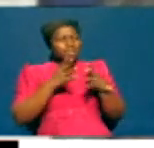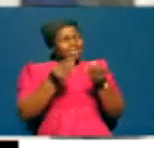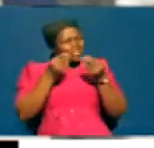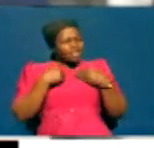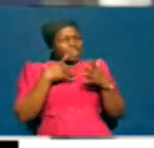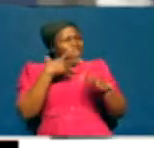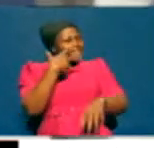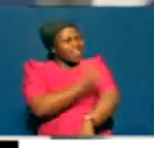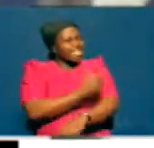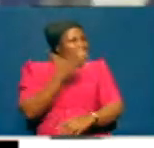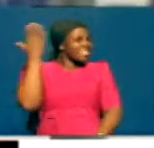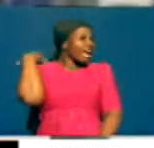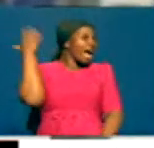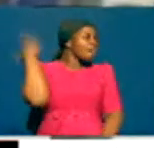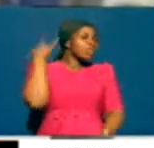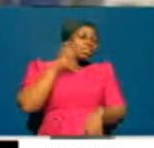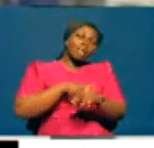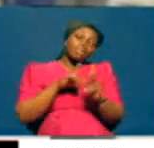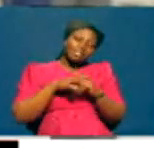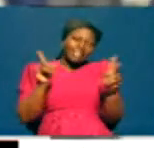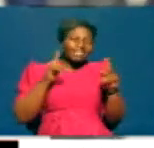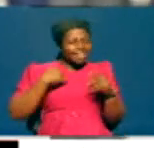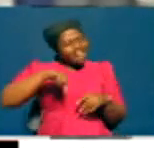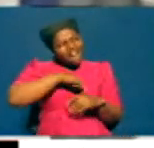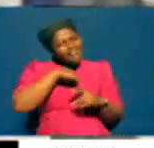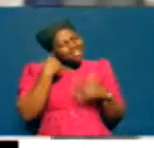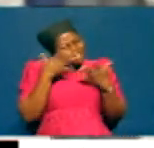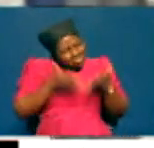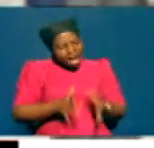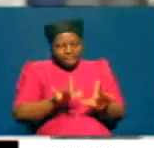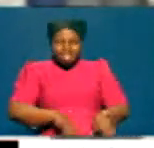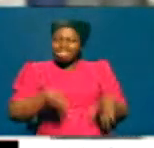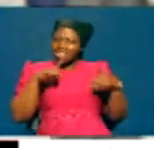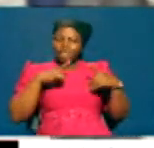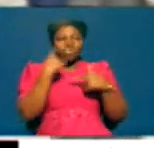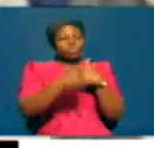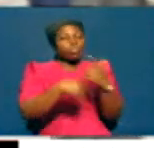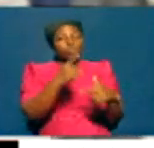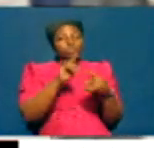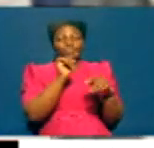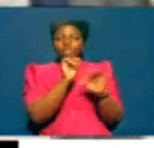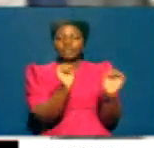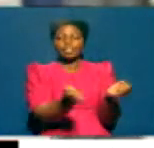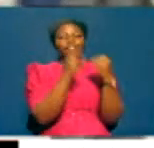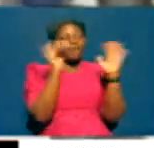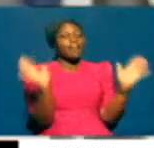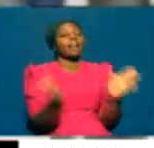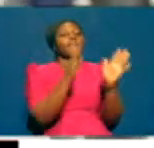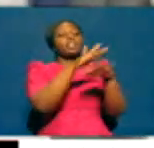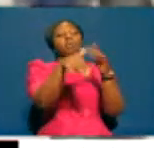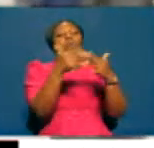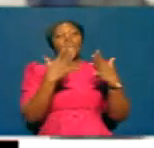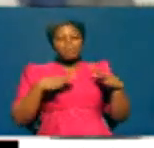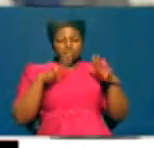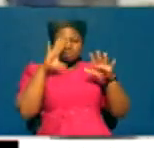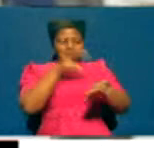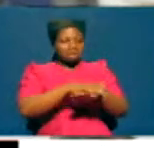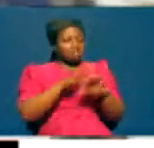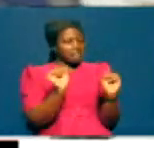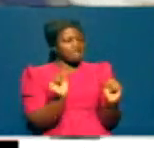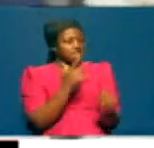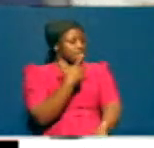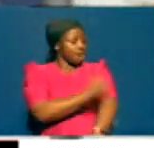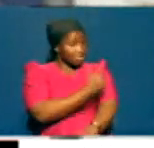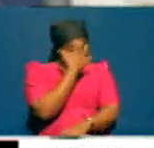are still here and we are really okay. So the vaccine is very safe, and I'll encourage everybody to get the vaccine because it's safe for